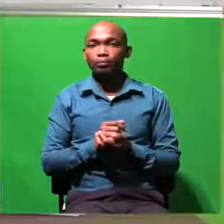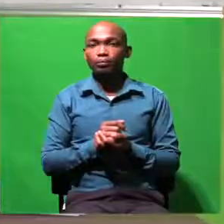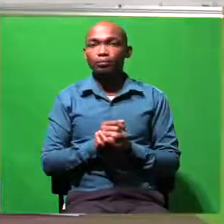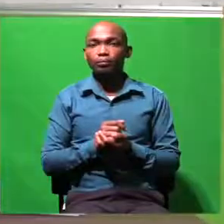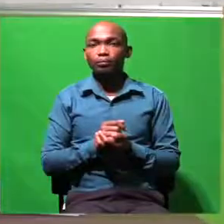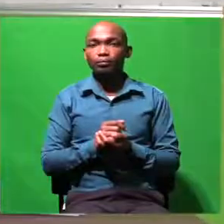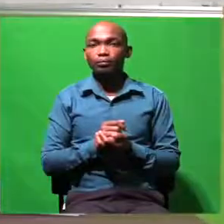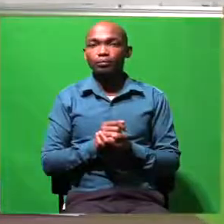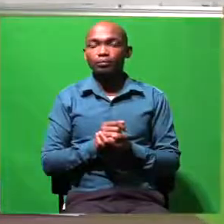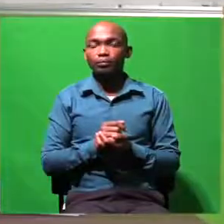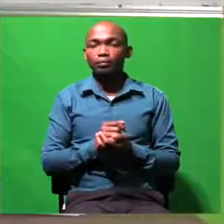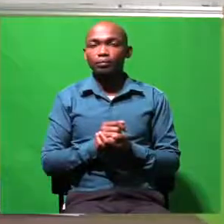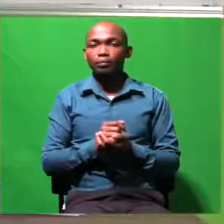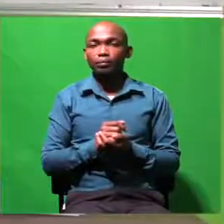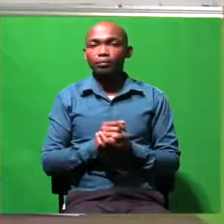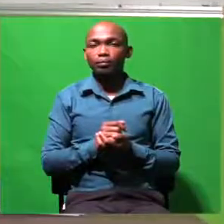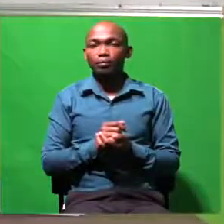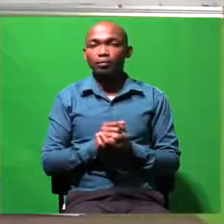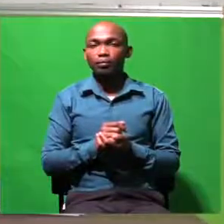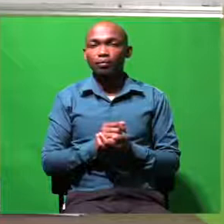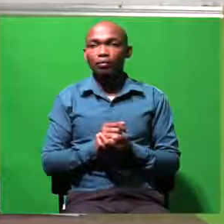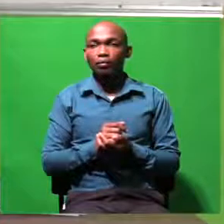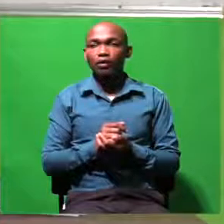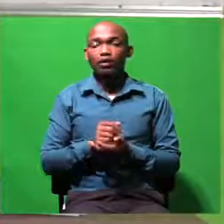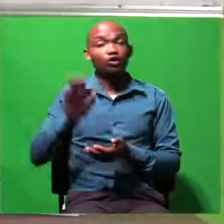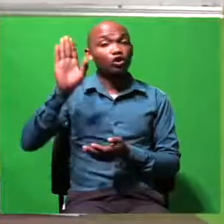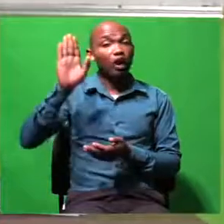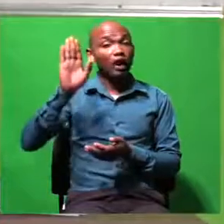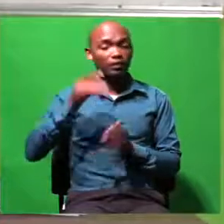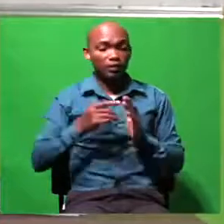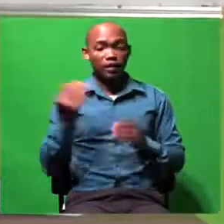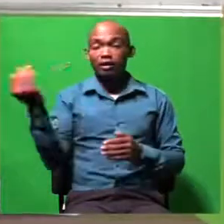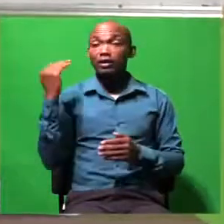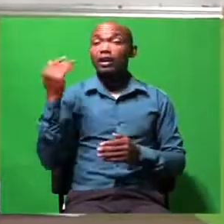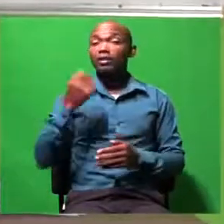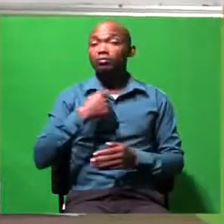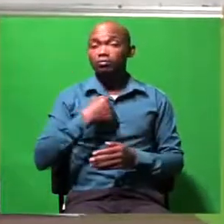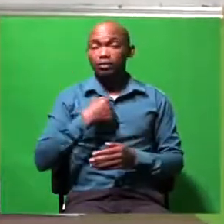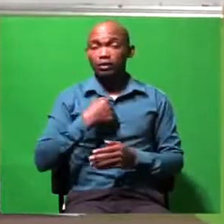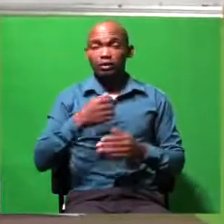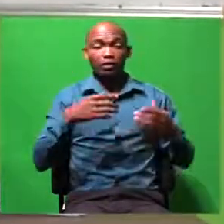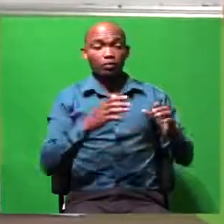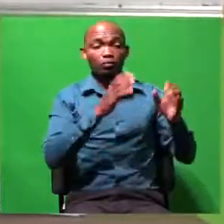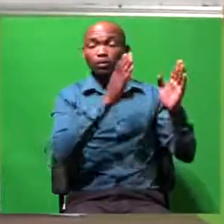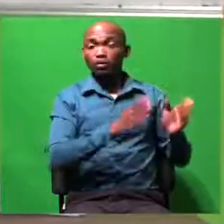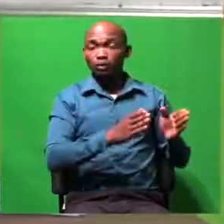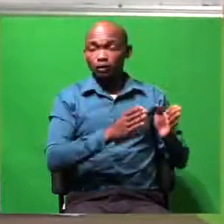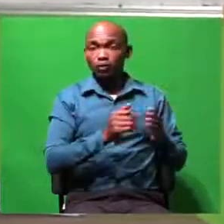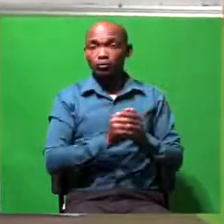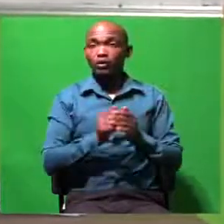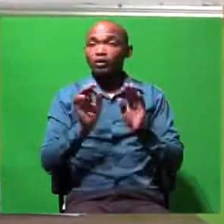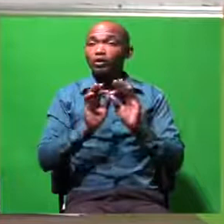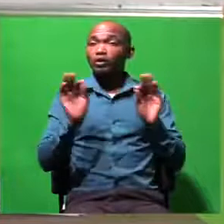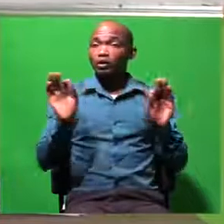by one. Just show your hand and tell me what group can you mention.